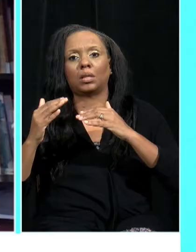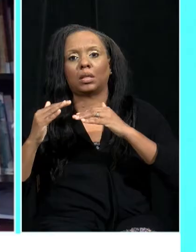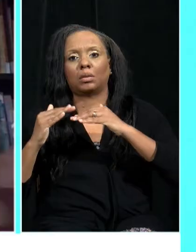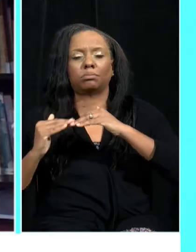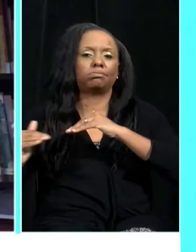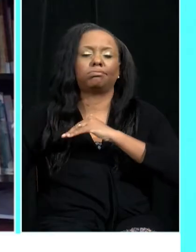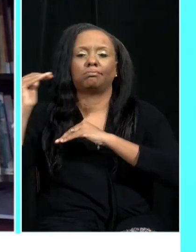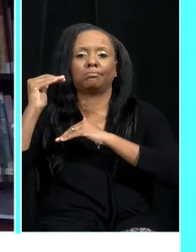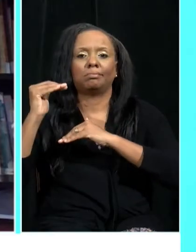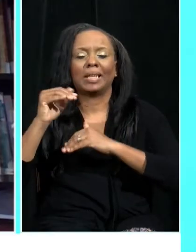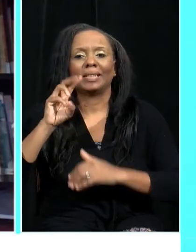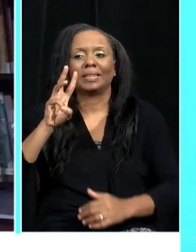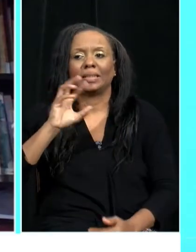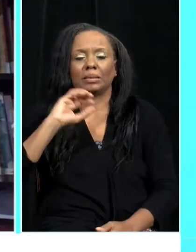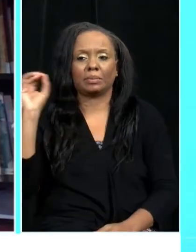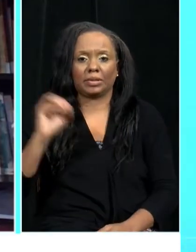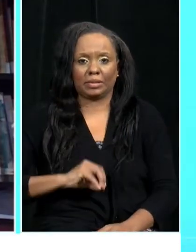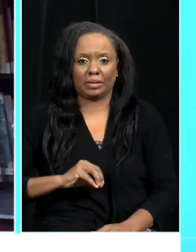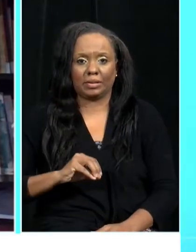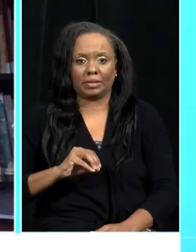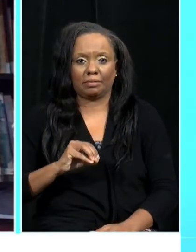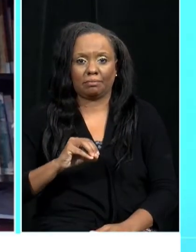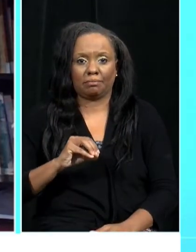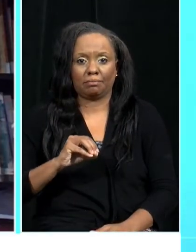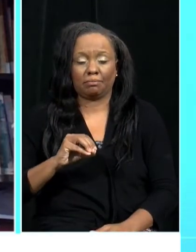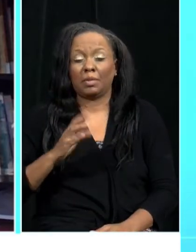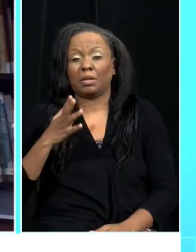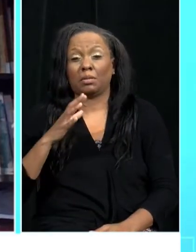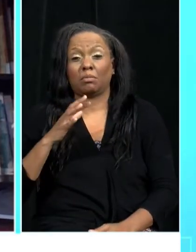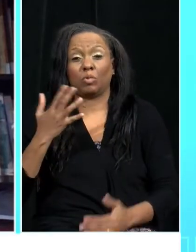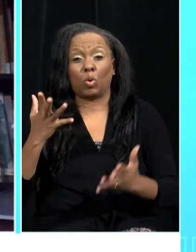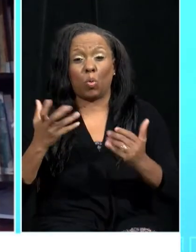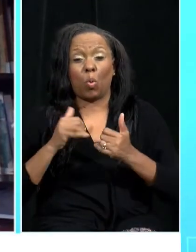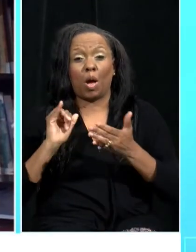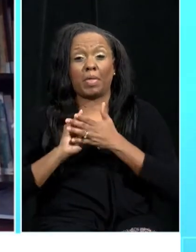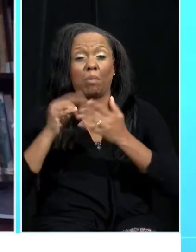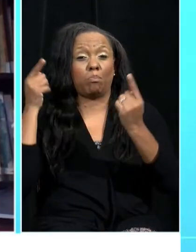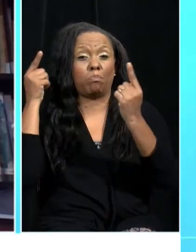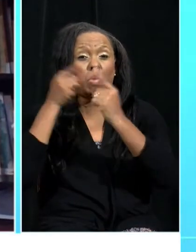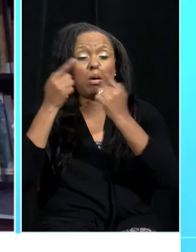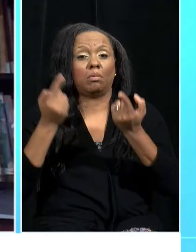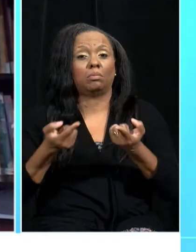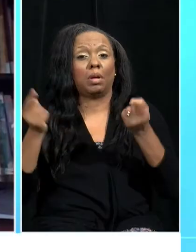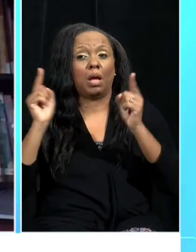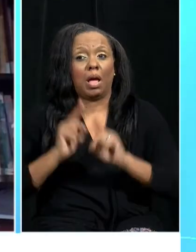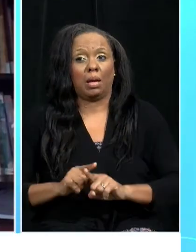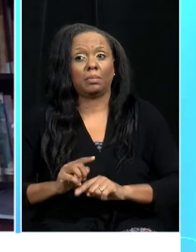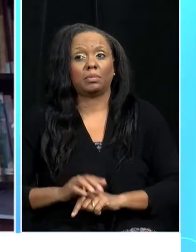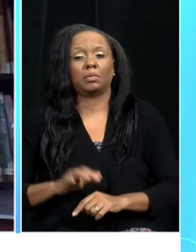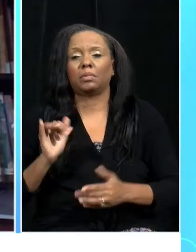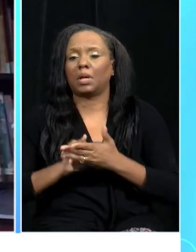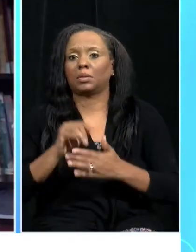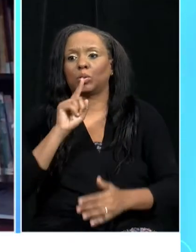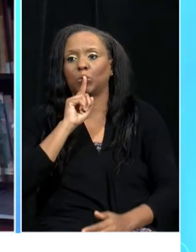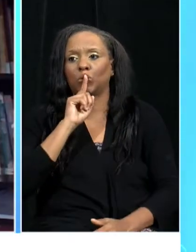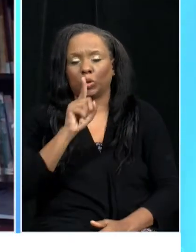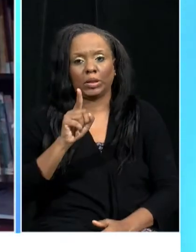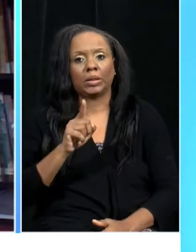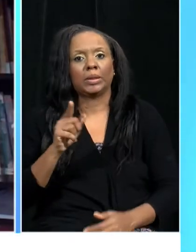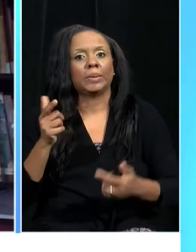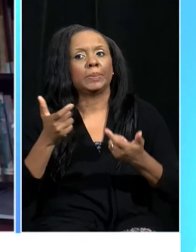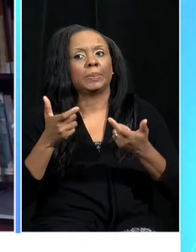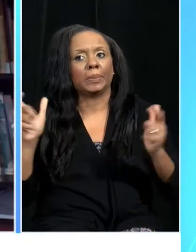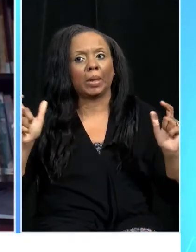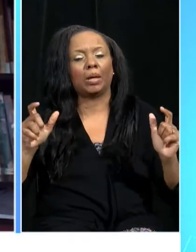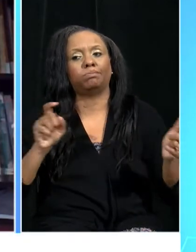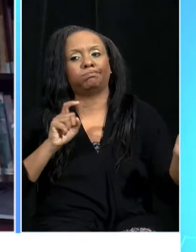2024-25, beginning the upcoming financial year. So that's a substantial correction. No, I think